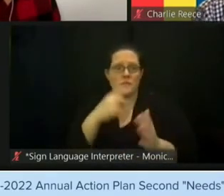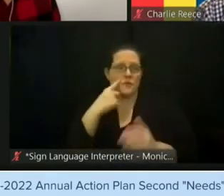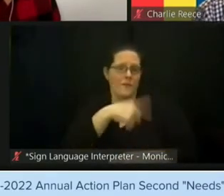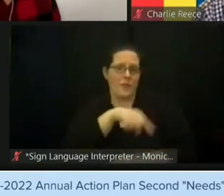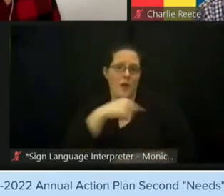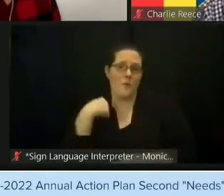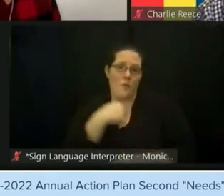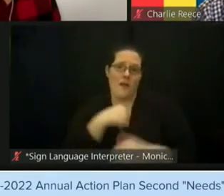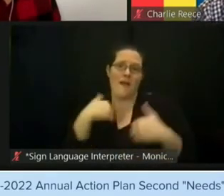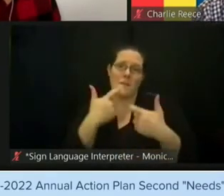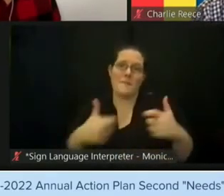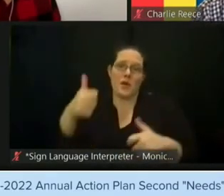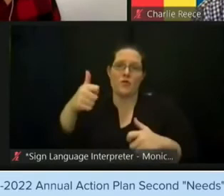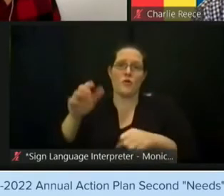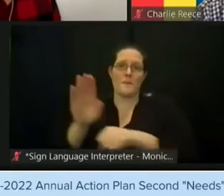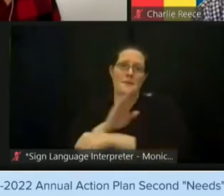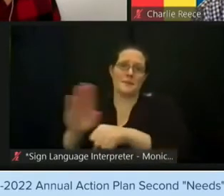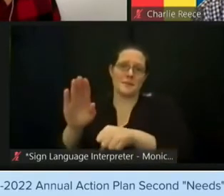investor-backed